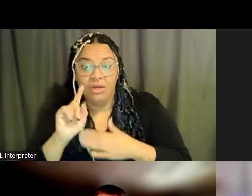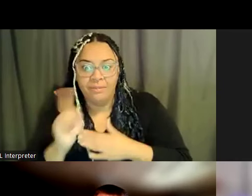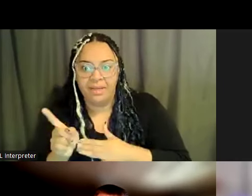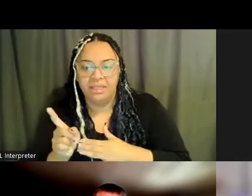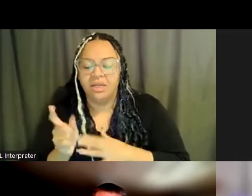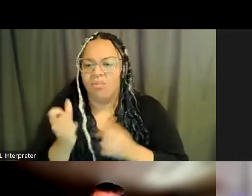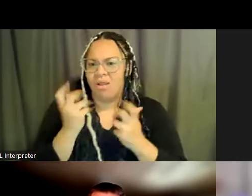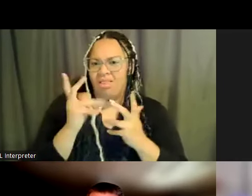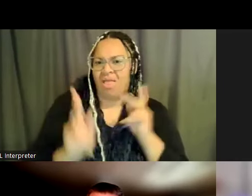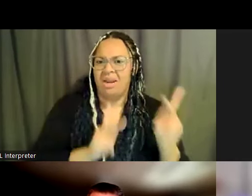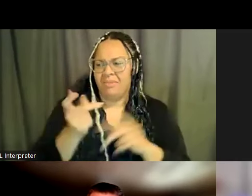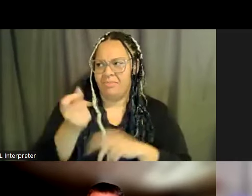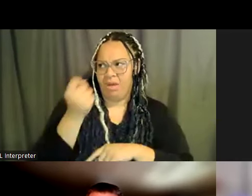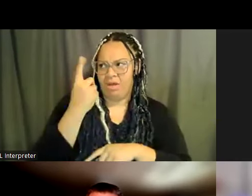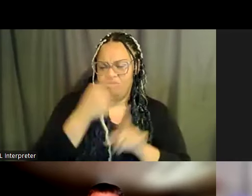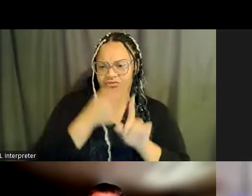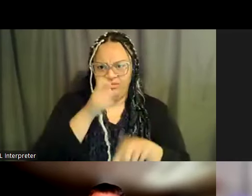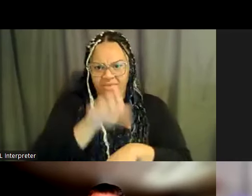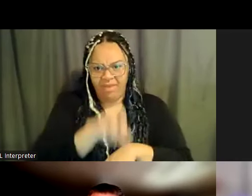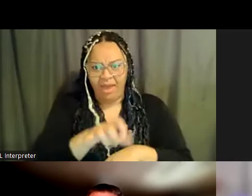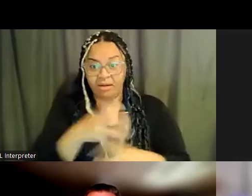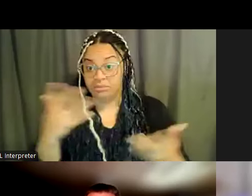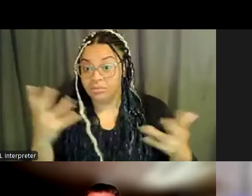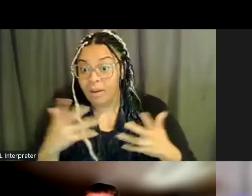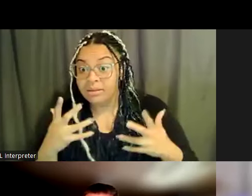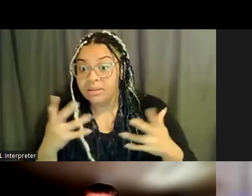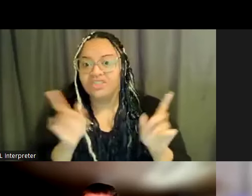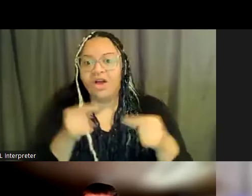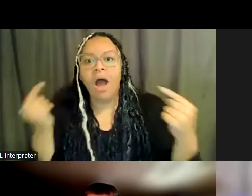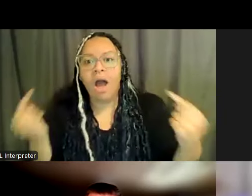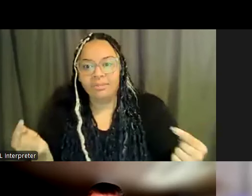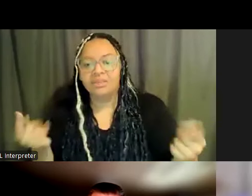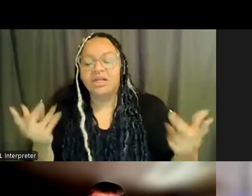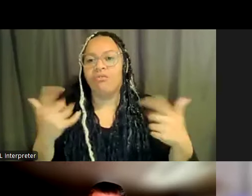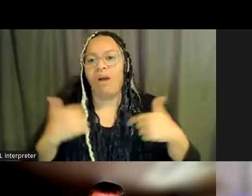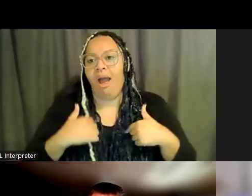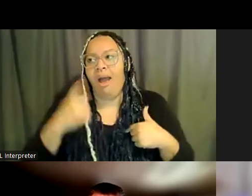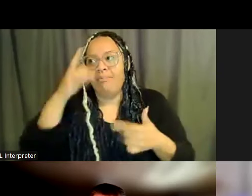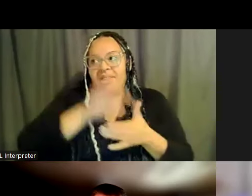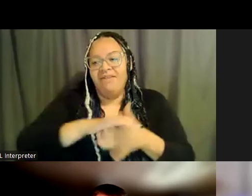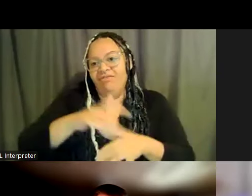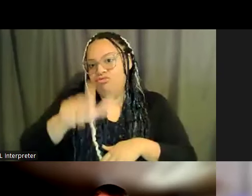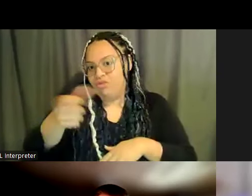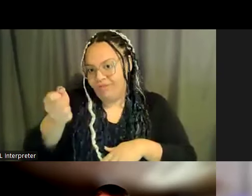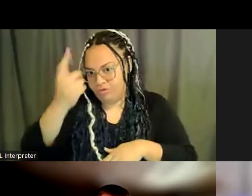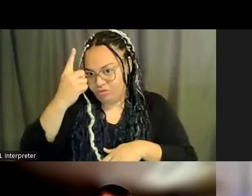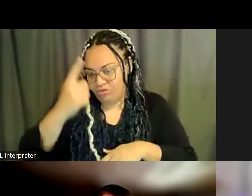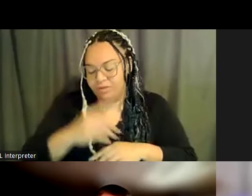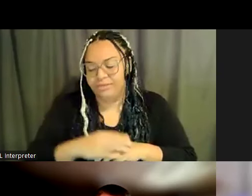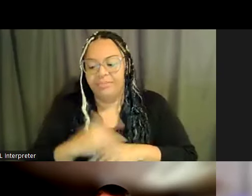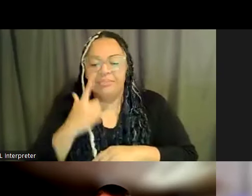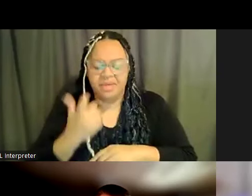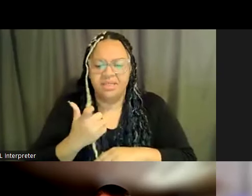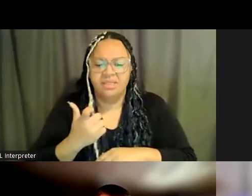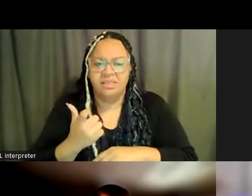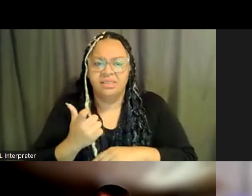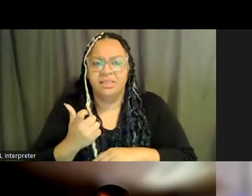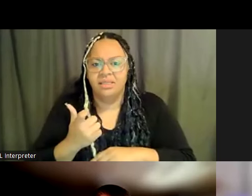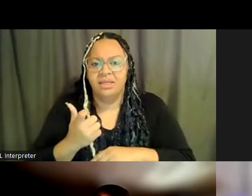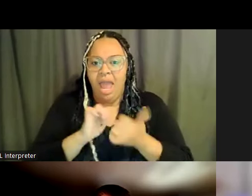of people took away from that was actually the opposite of what I believe they should have taken away from it. Because the way that it